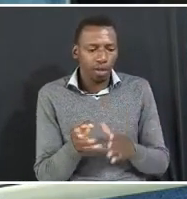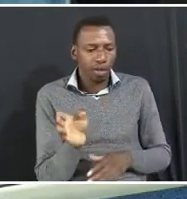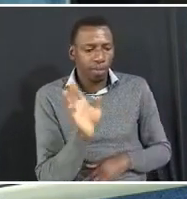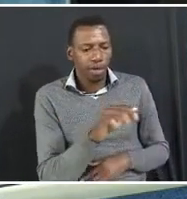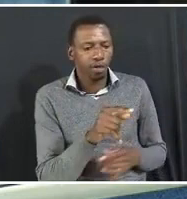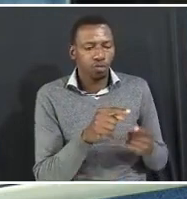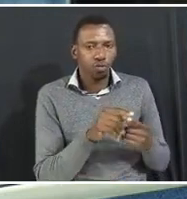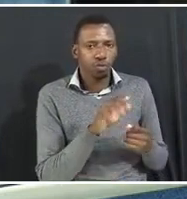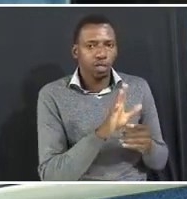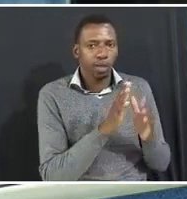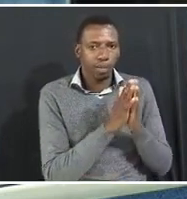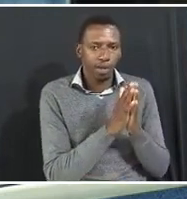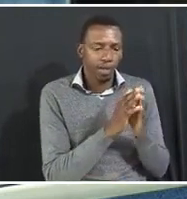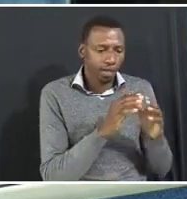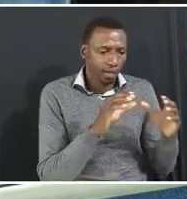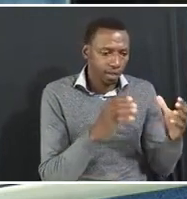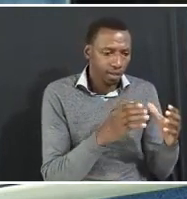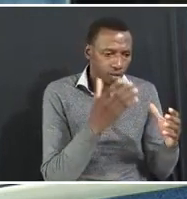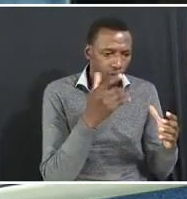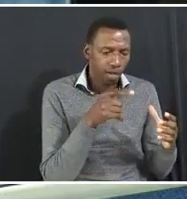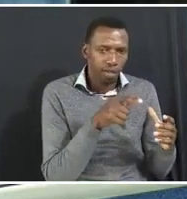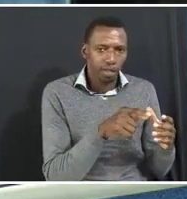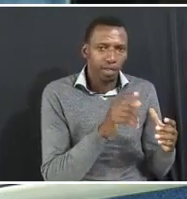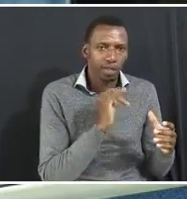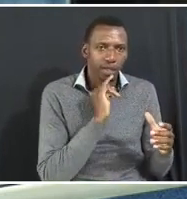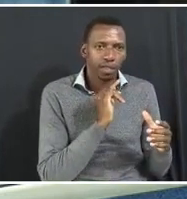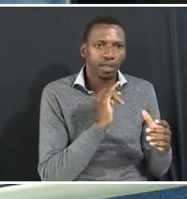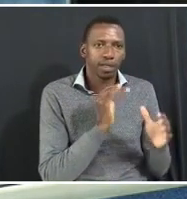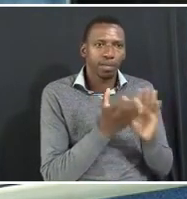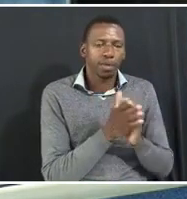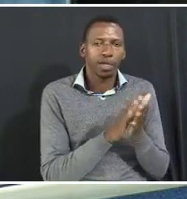prayer cell because the prayer cell becomes like